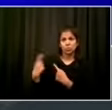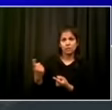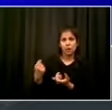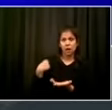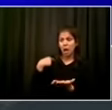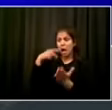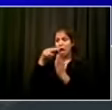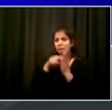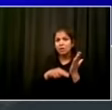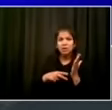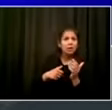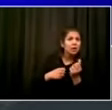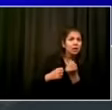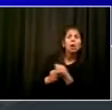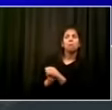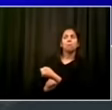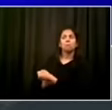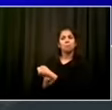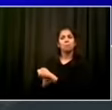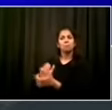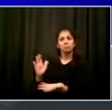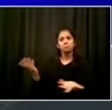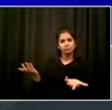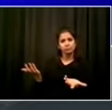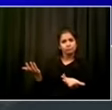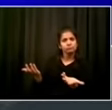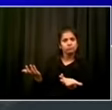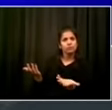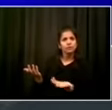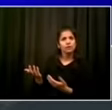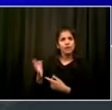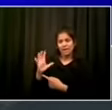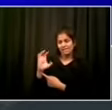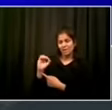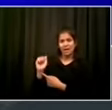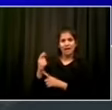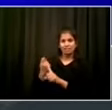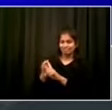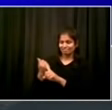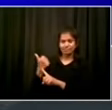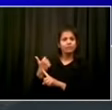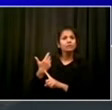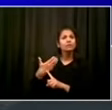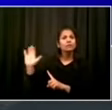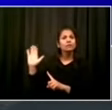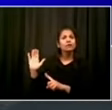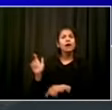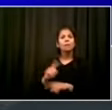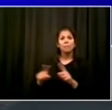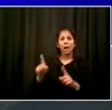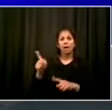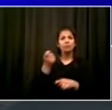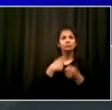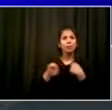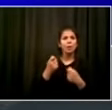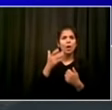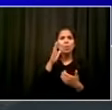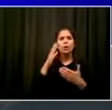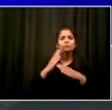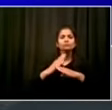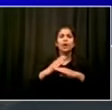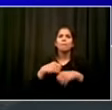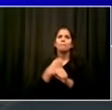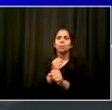of our police officers. That is the right direction. I commend the legislature. I call on them to get this done this week. Let's